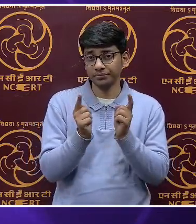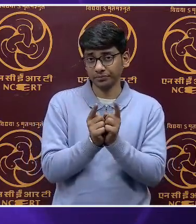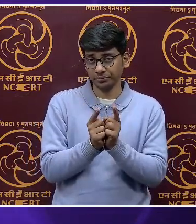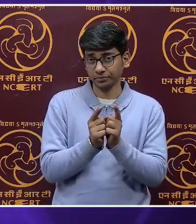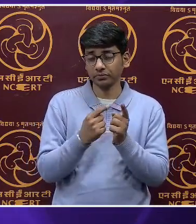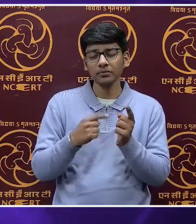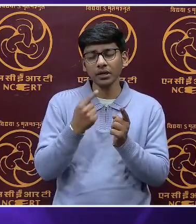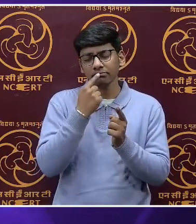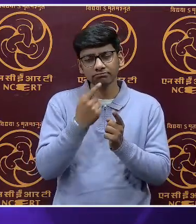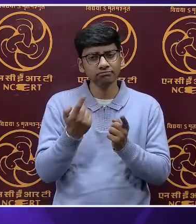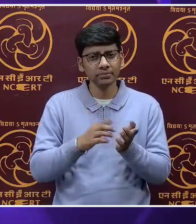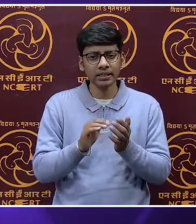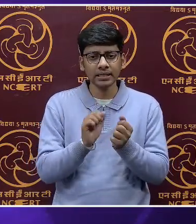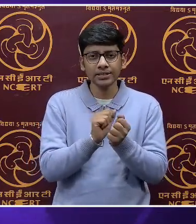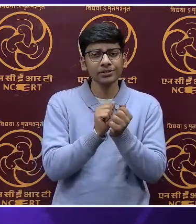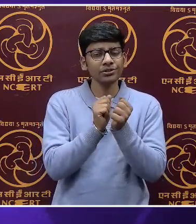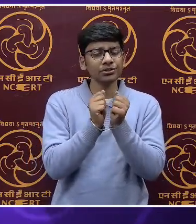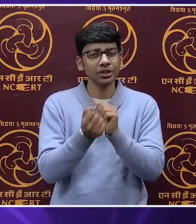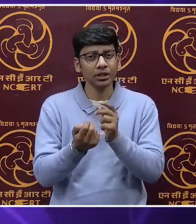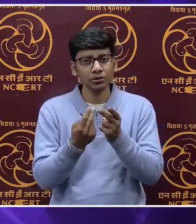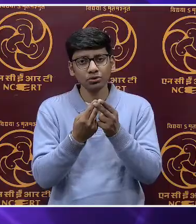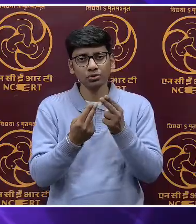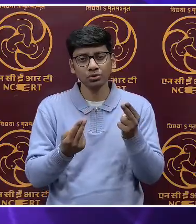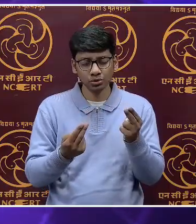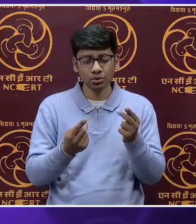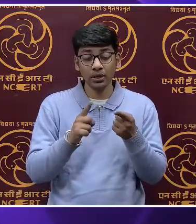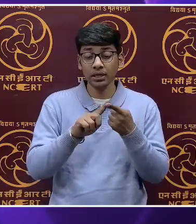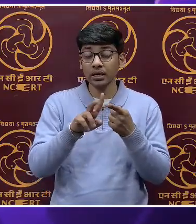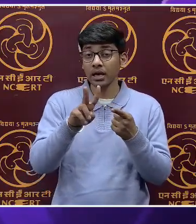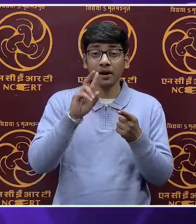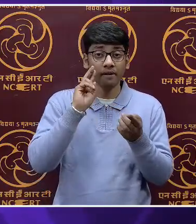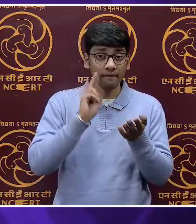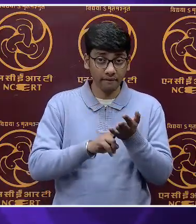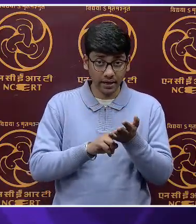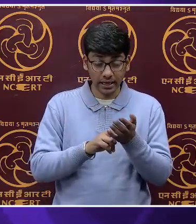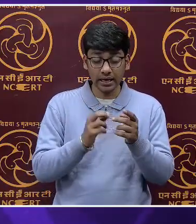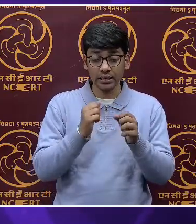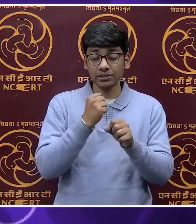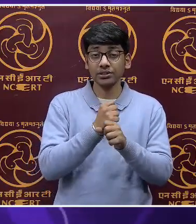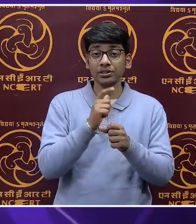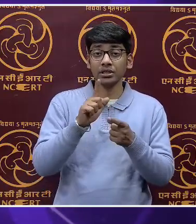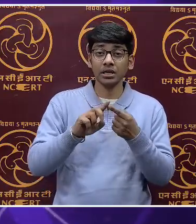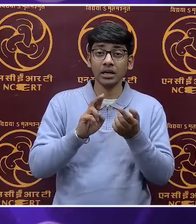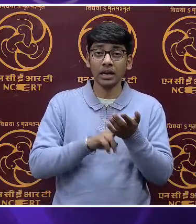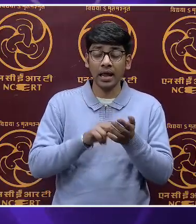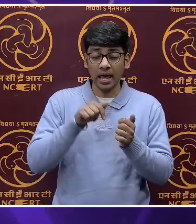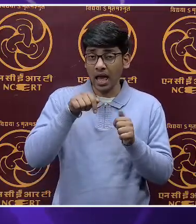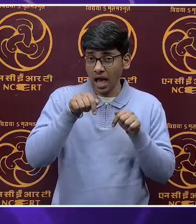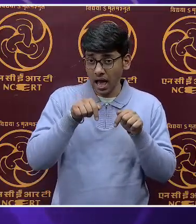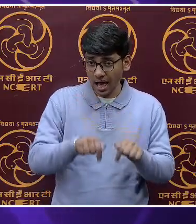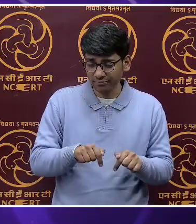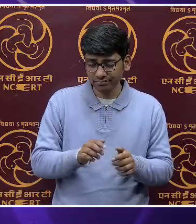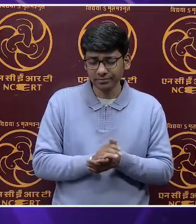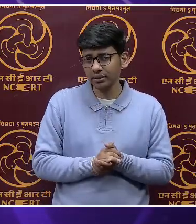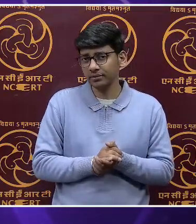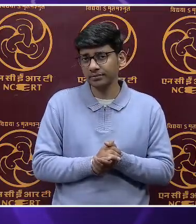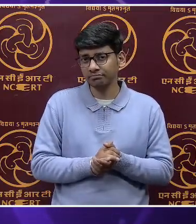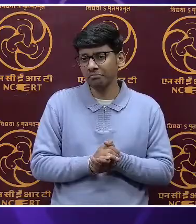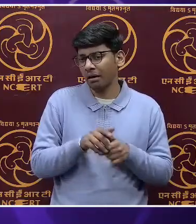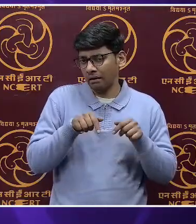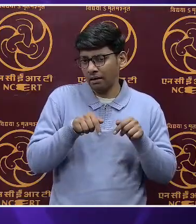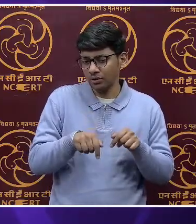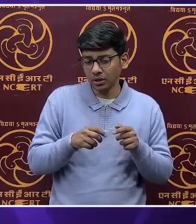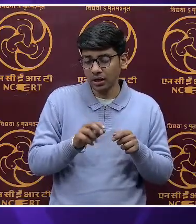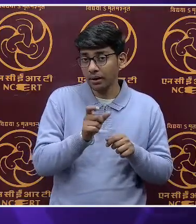fact which will change the entire story of Evelyn Glennie. Evelyn Glennie could not hear at this moment when she